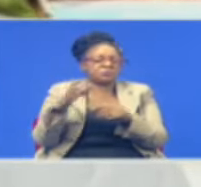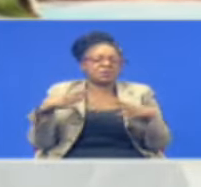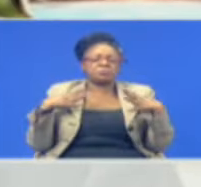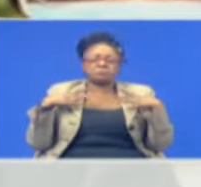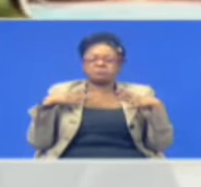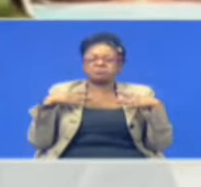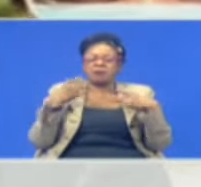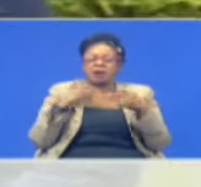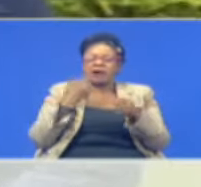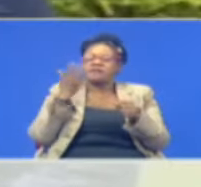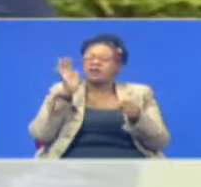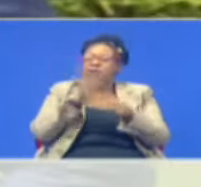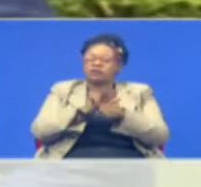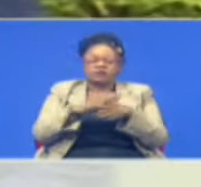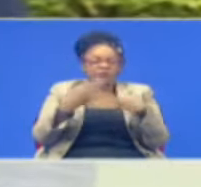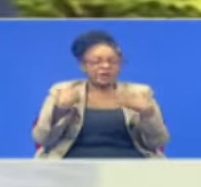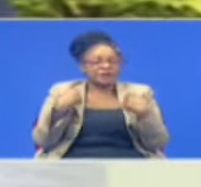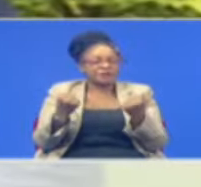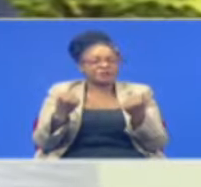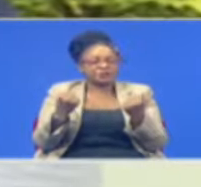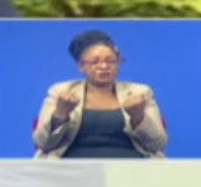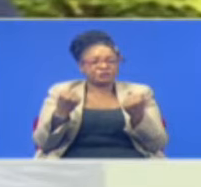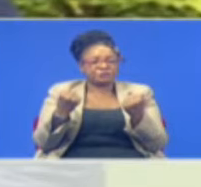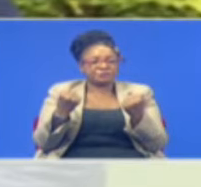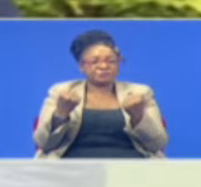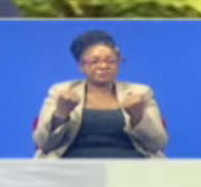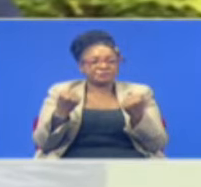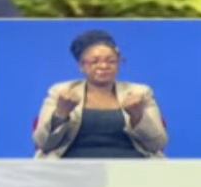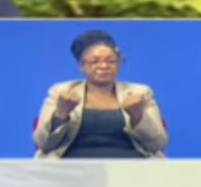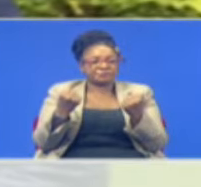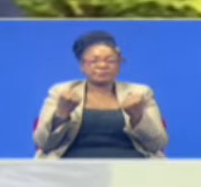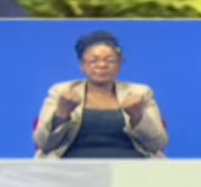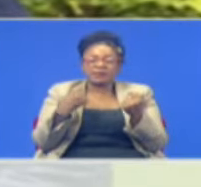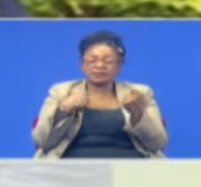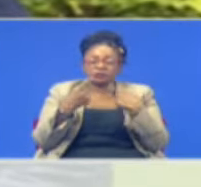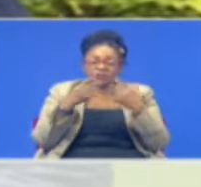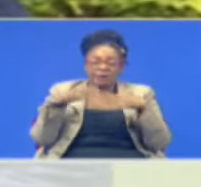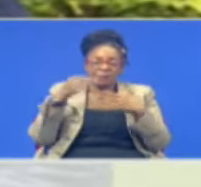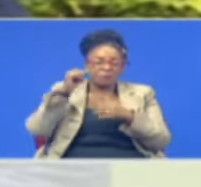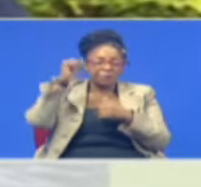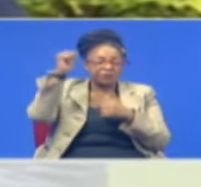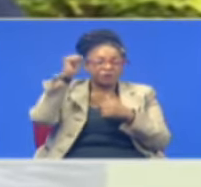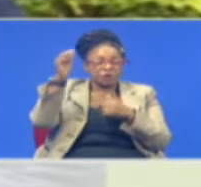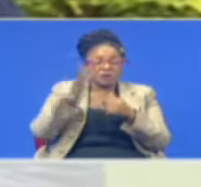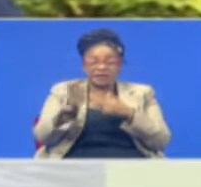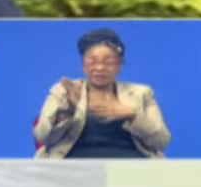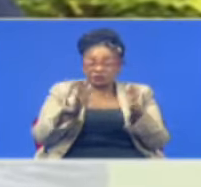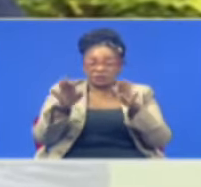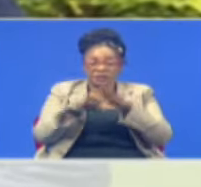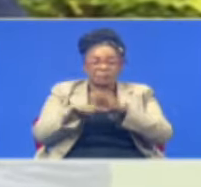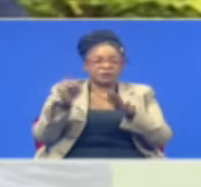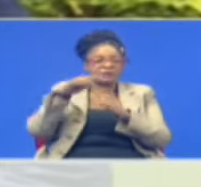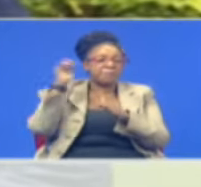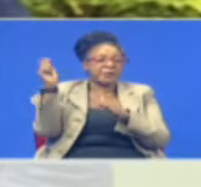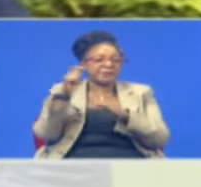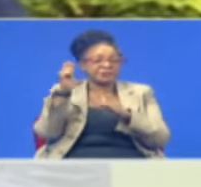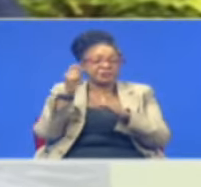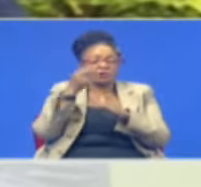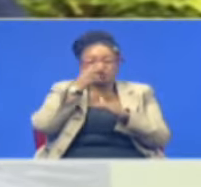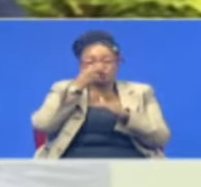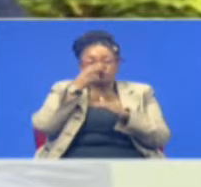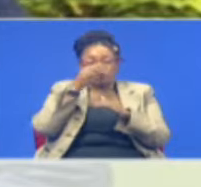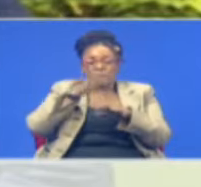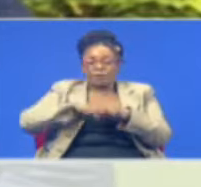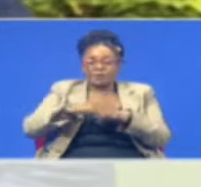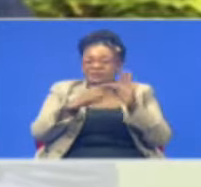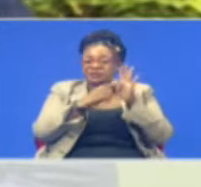of unspent energy. Though cagey about the political direction in their negotiations with Deputy President William Ruto, all indications are